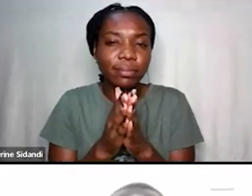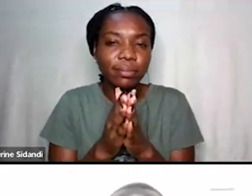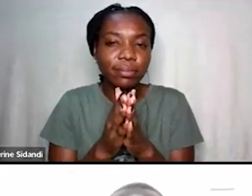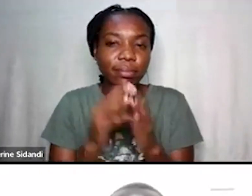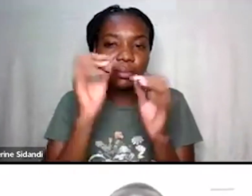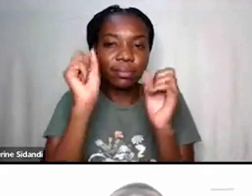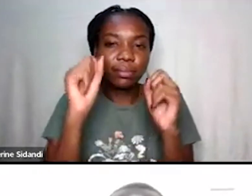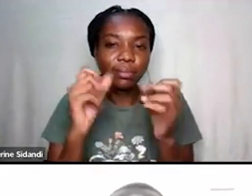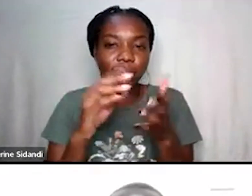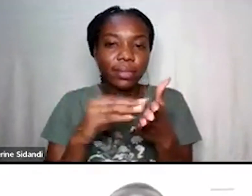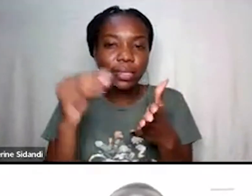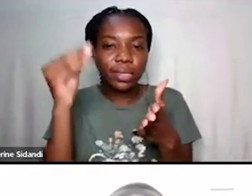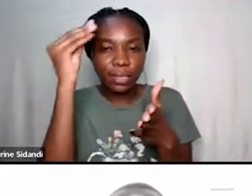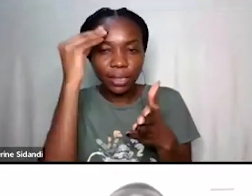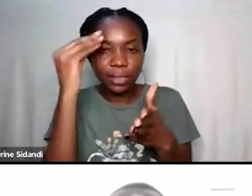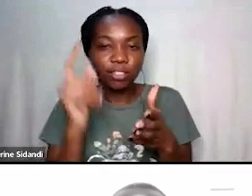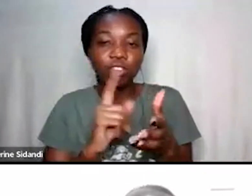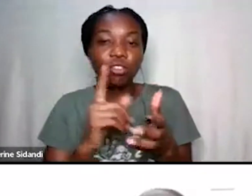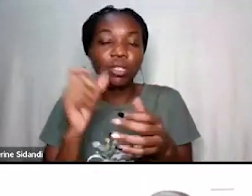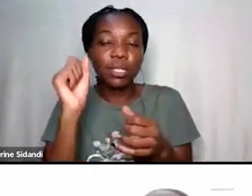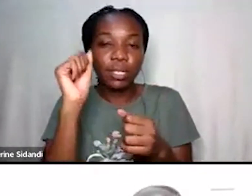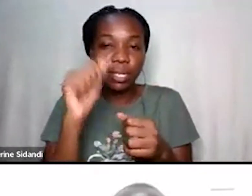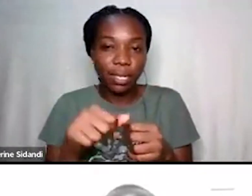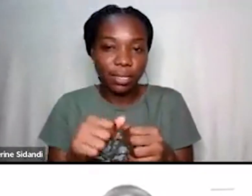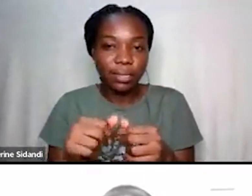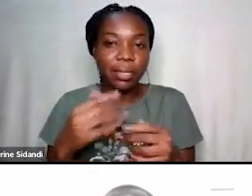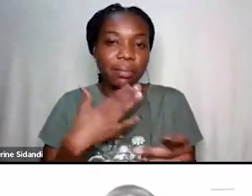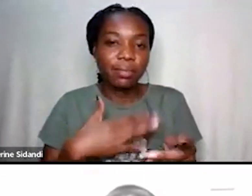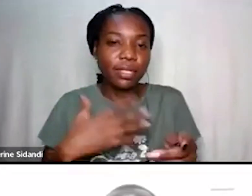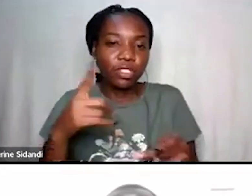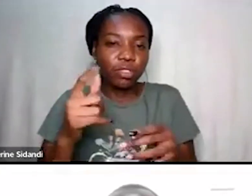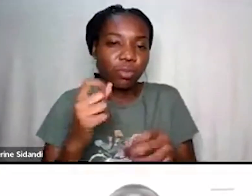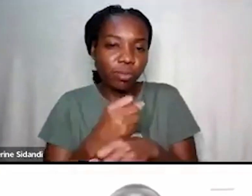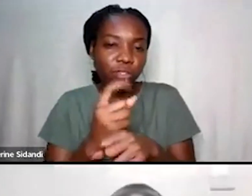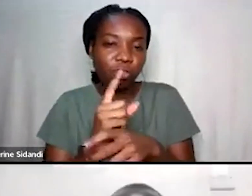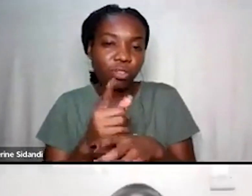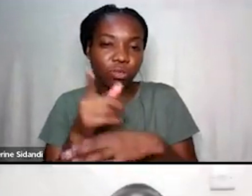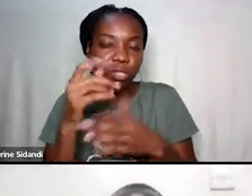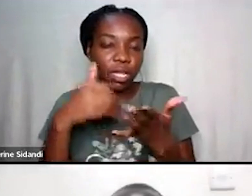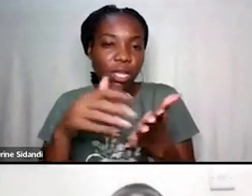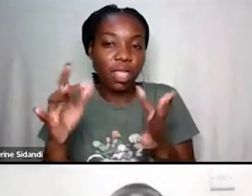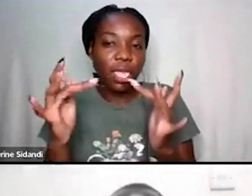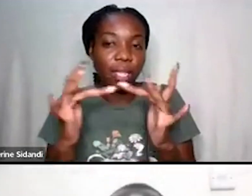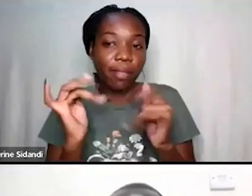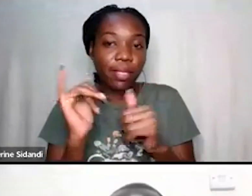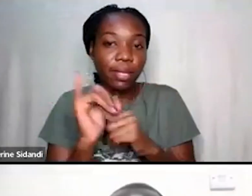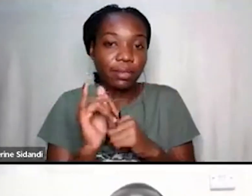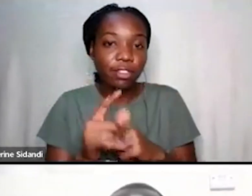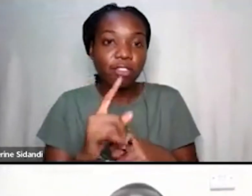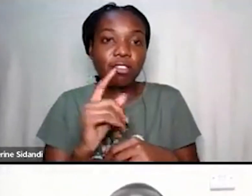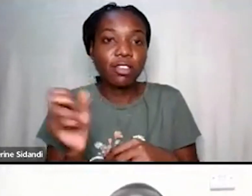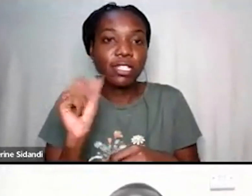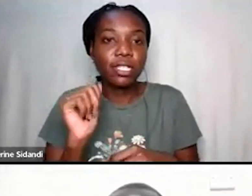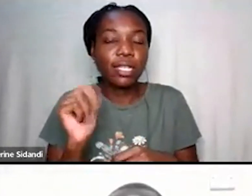learn. So yes, please make sure you send that email. Yeah, right, Sarah. I wanted to